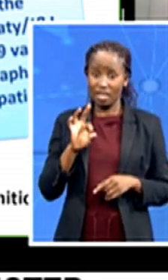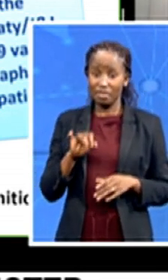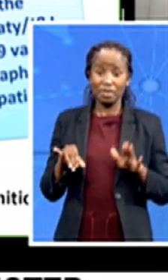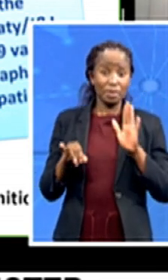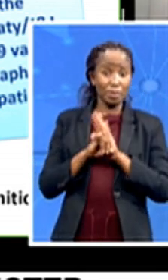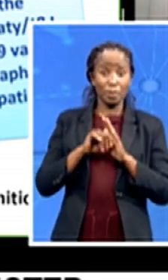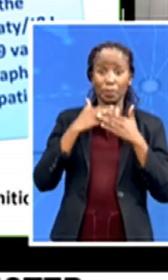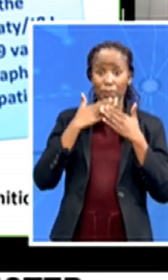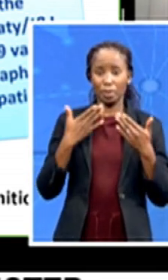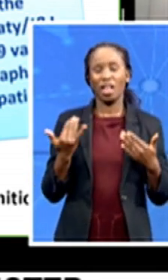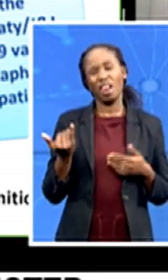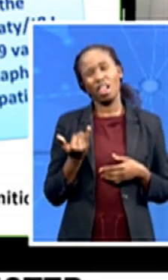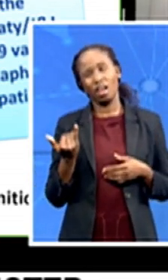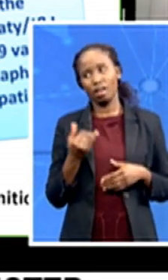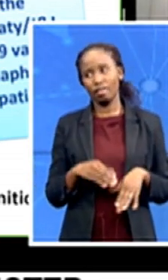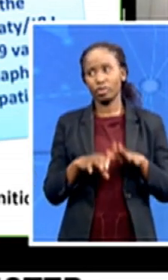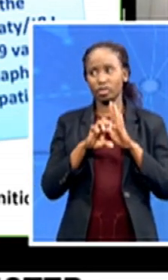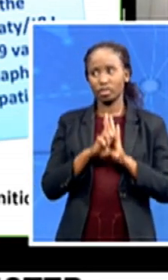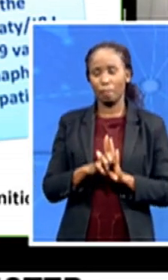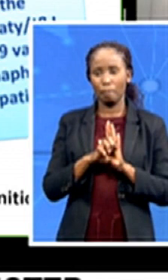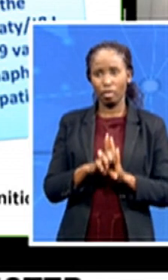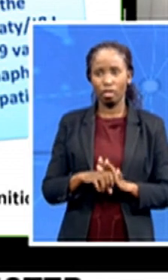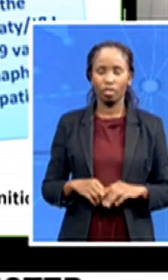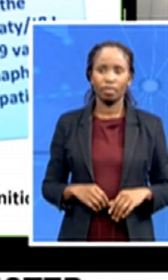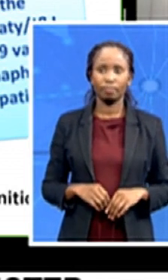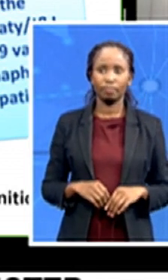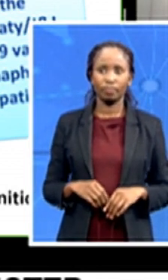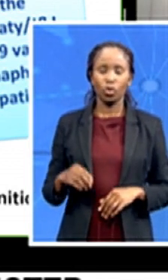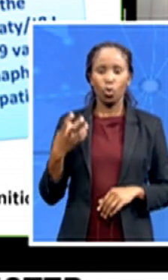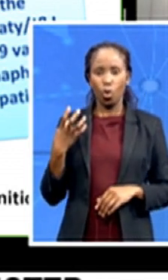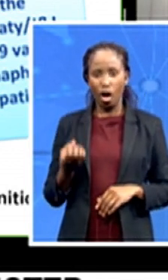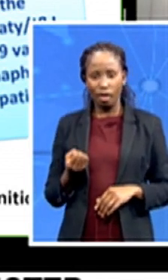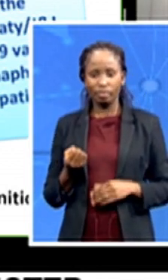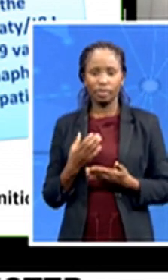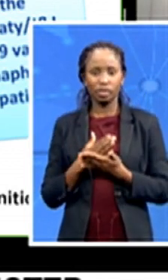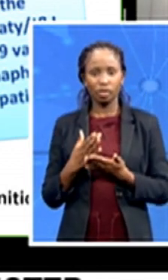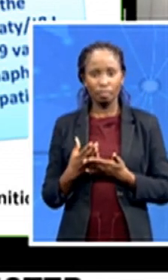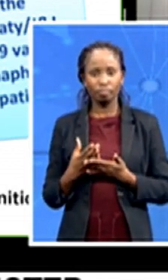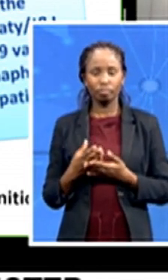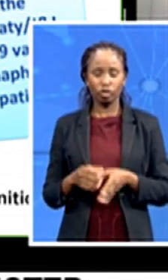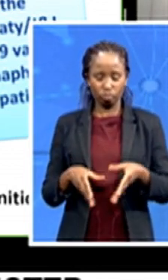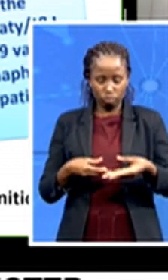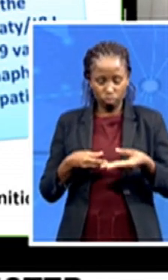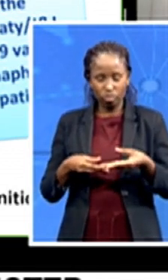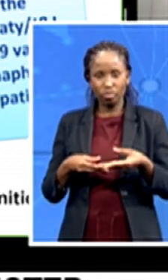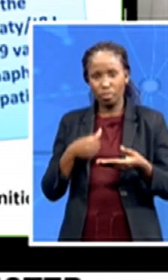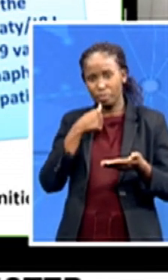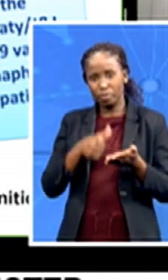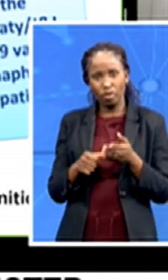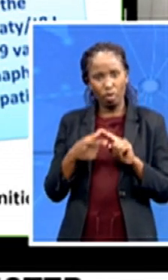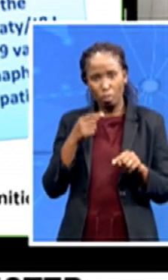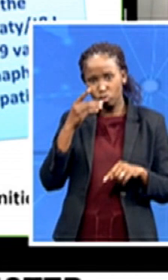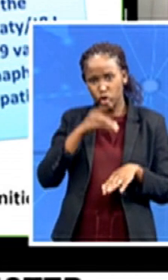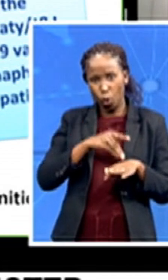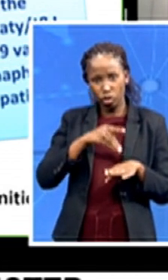have, you know, a couple of notes from a doctor or from a hospital, or maybe no notes at all,